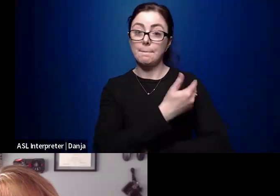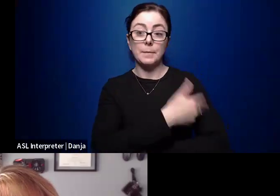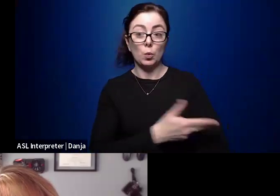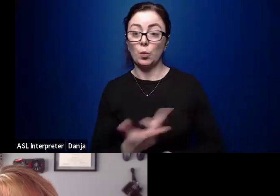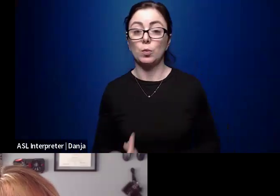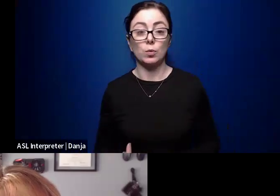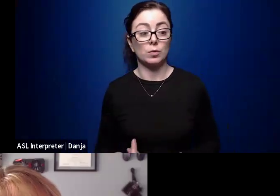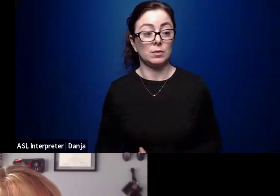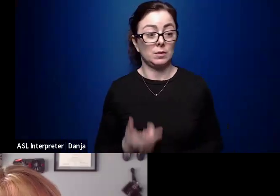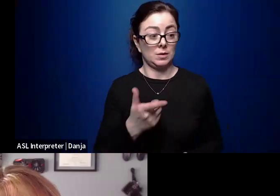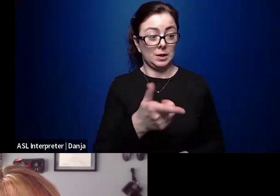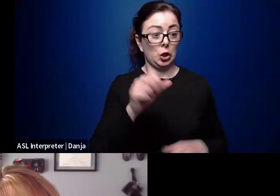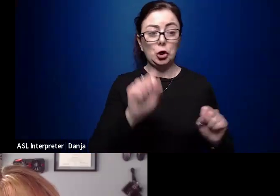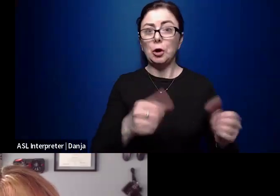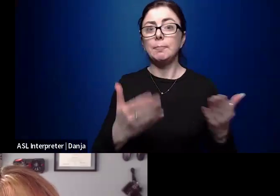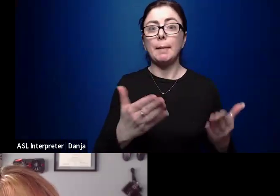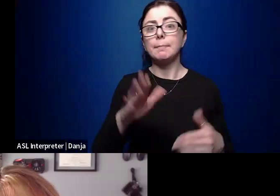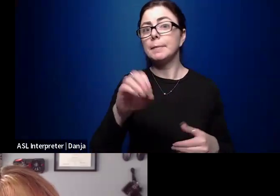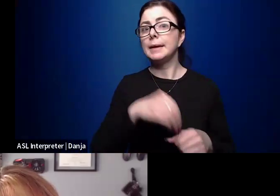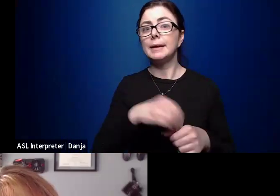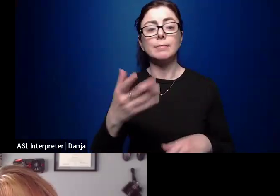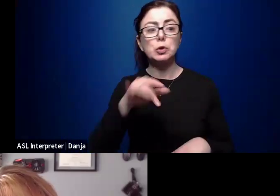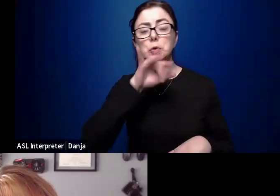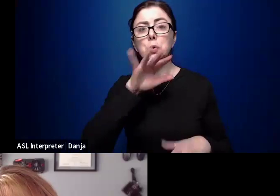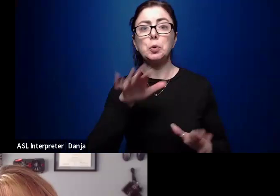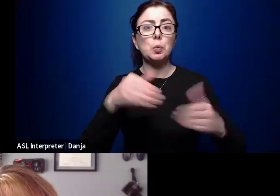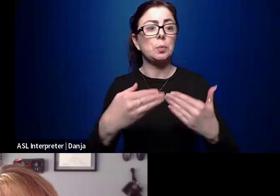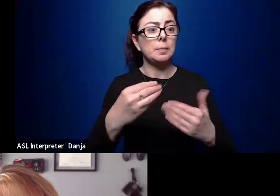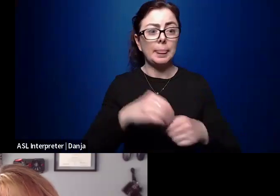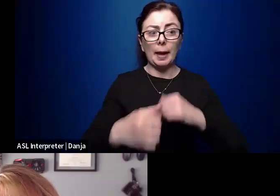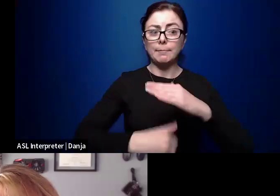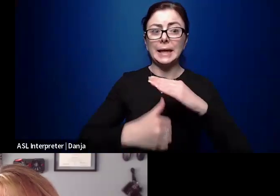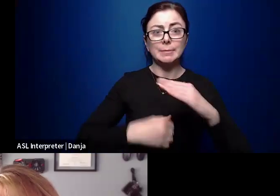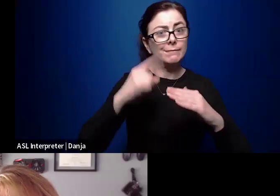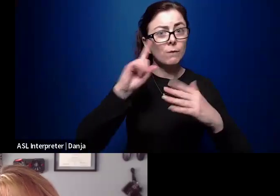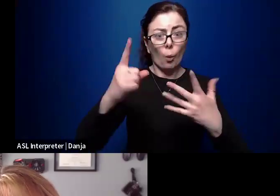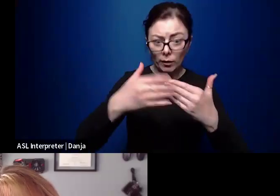in the basement for months until someone came to get him.